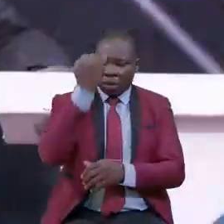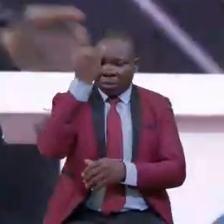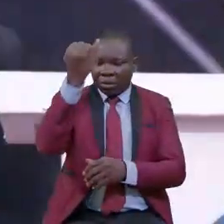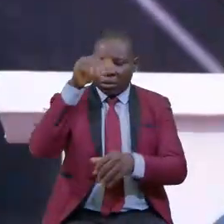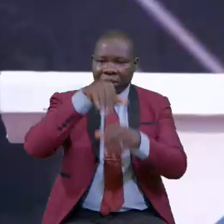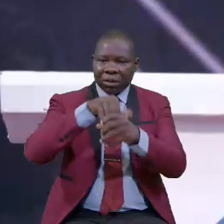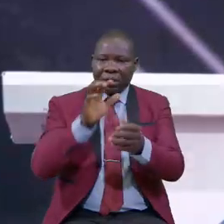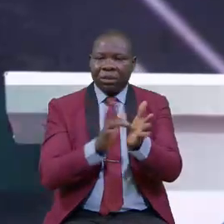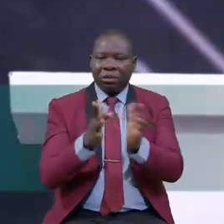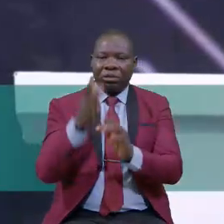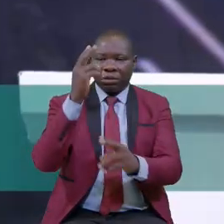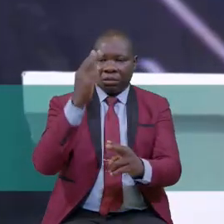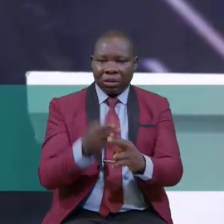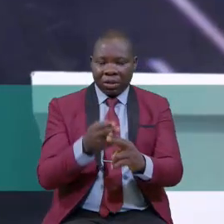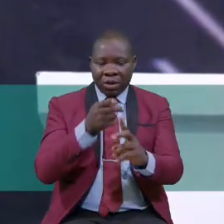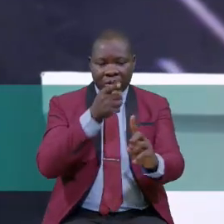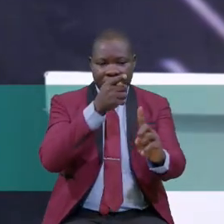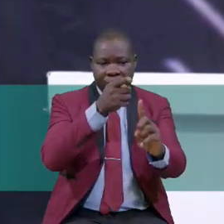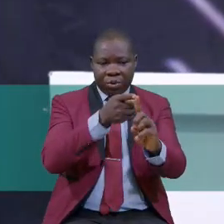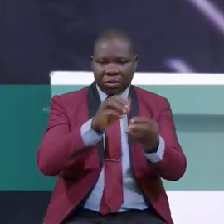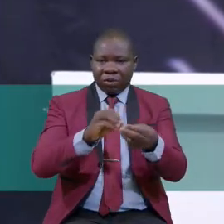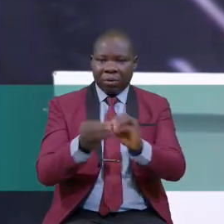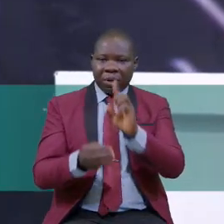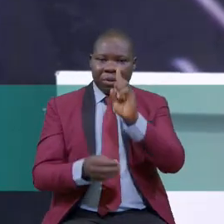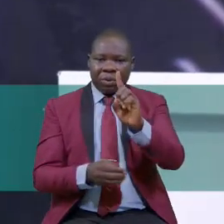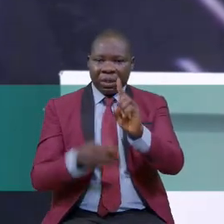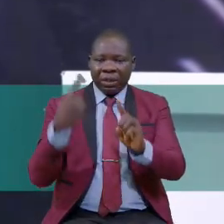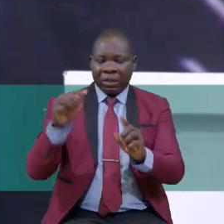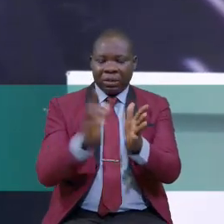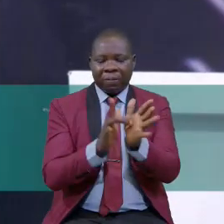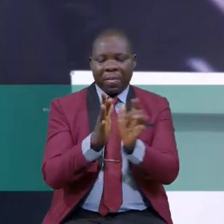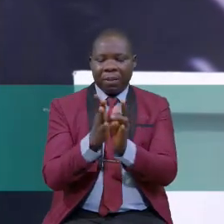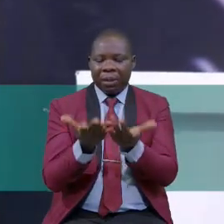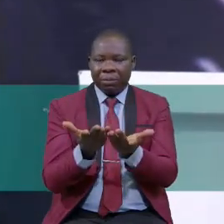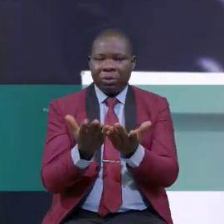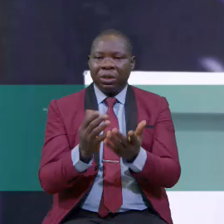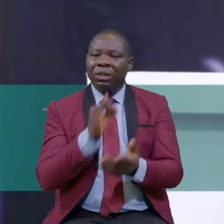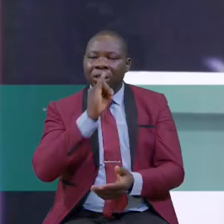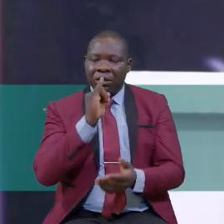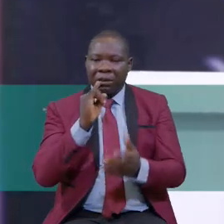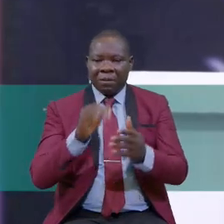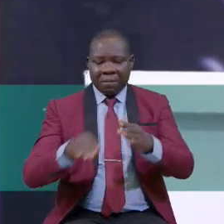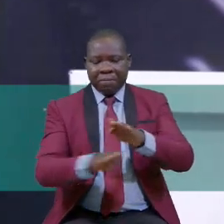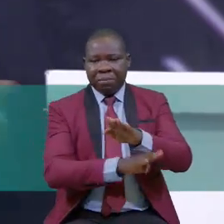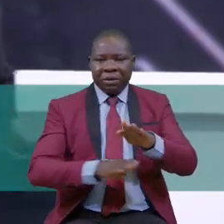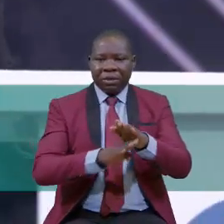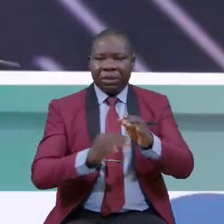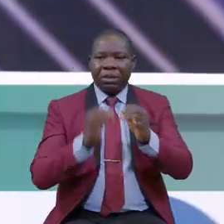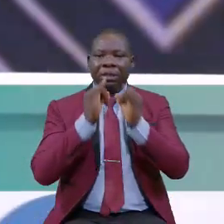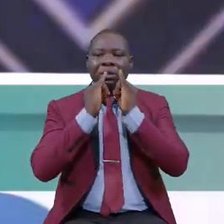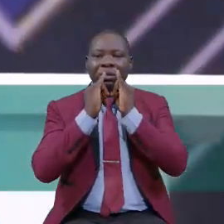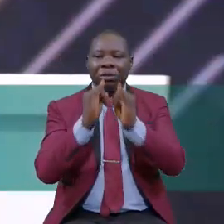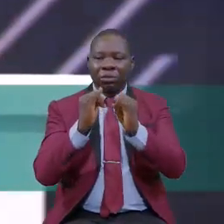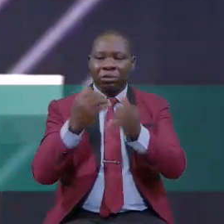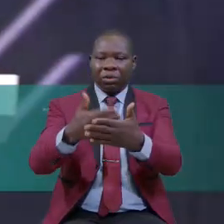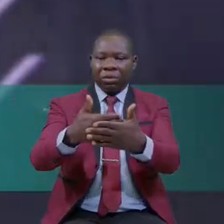number one the Bible is basic instruction before for Living Earth you